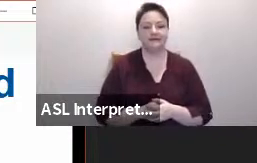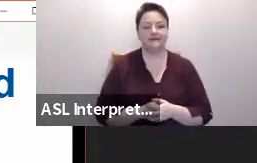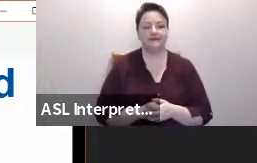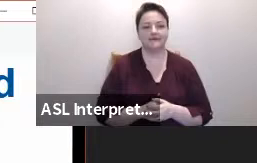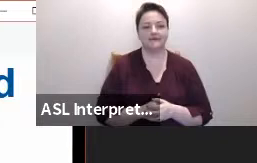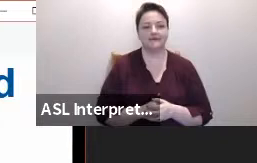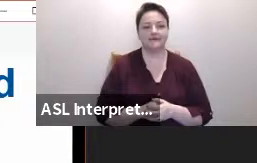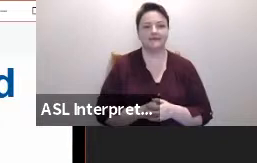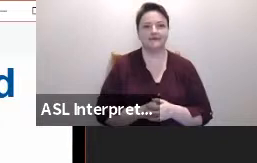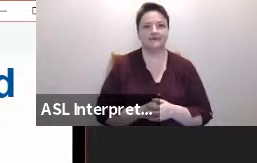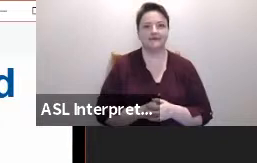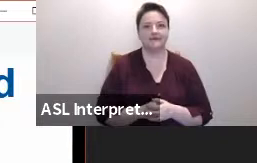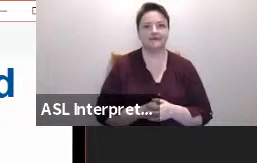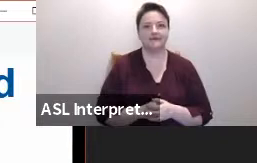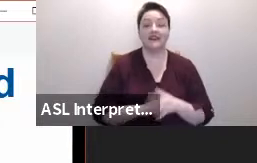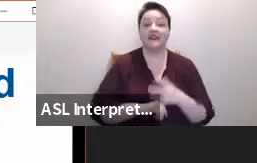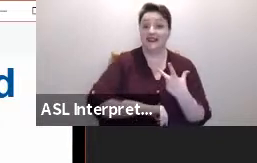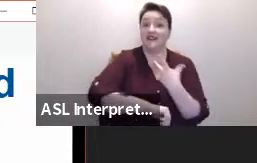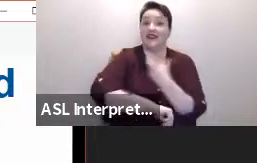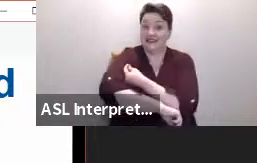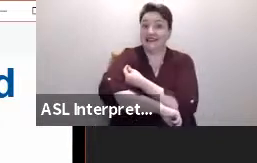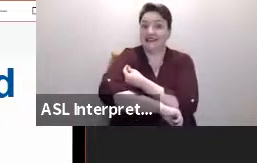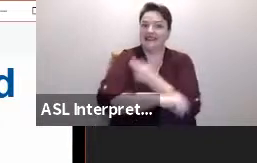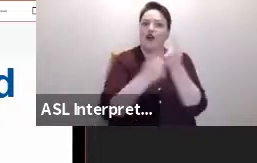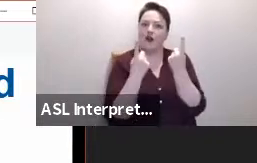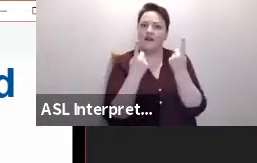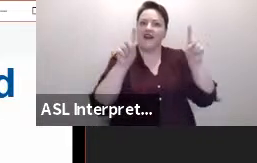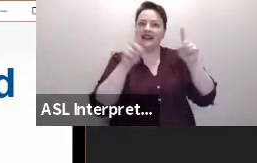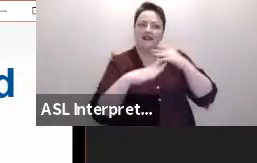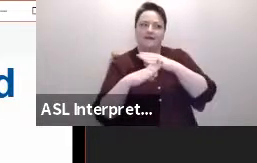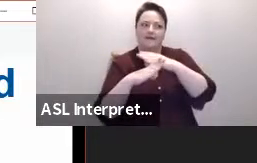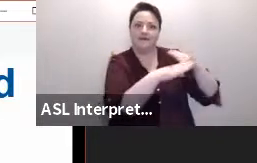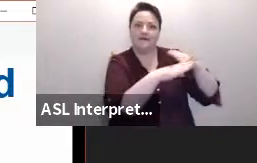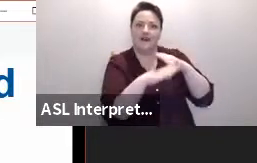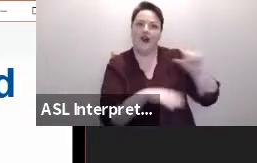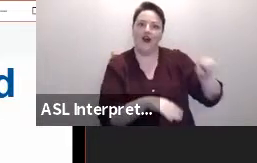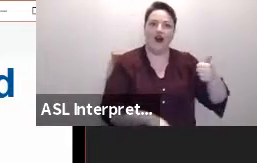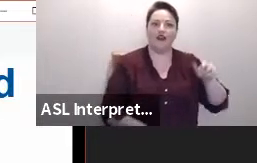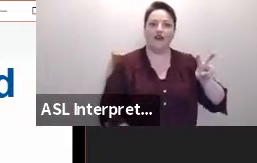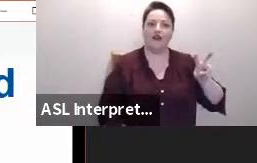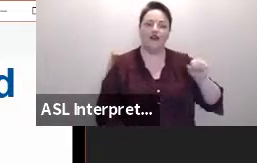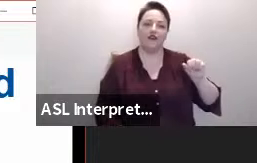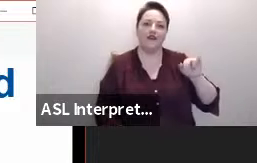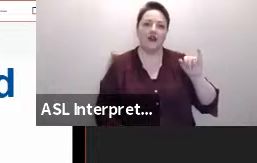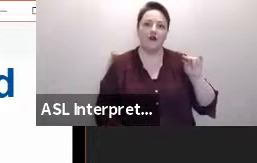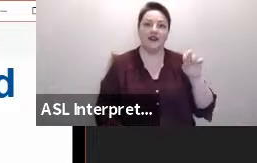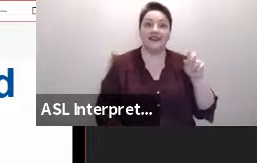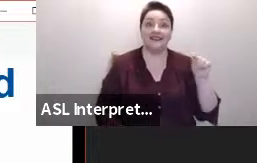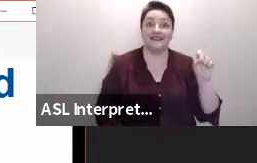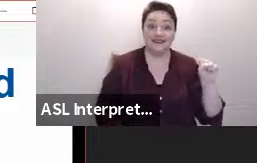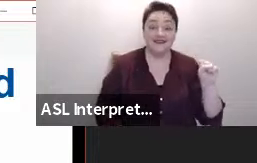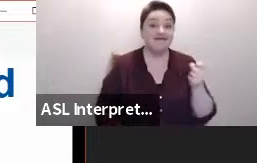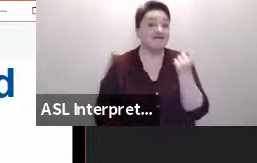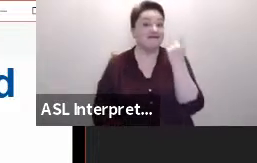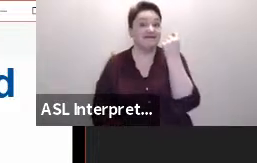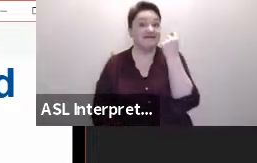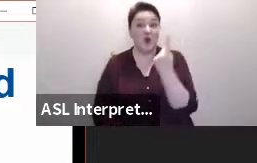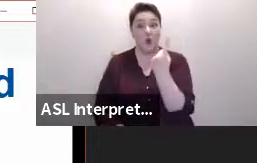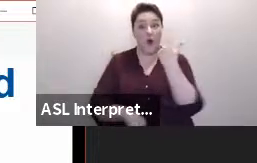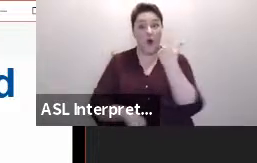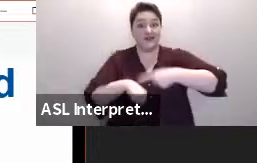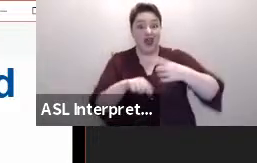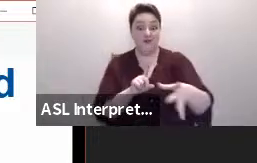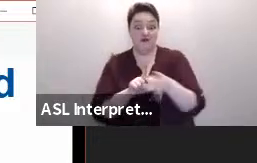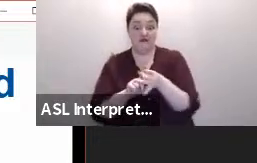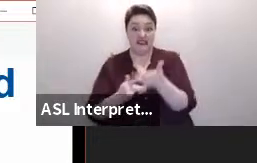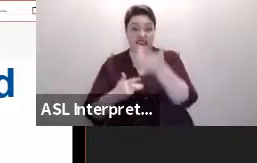vaccines are effective against other variants, whereas the one illness that you get from a particular virus